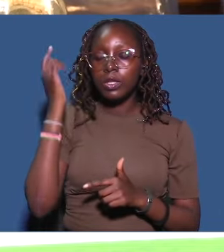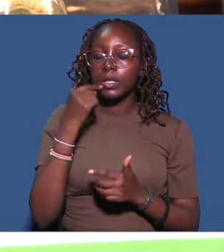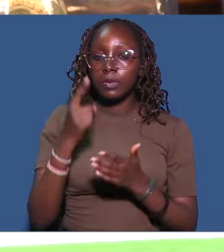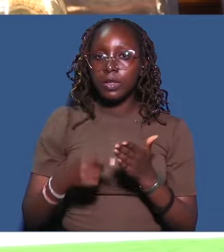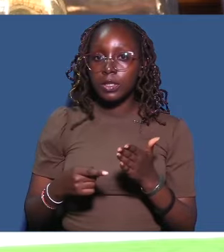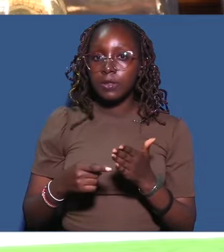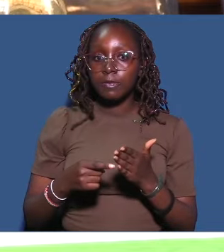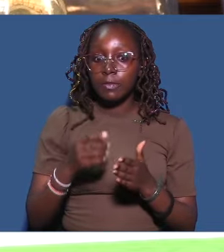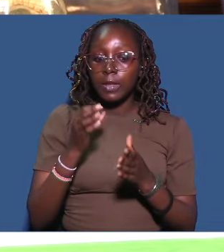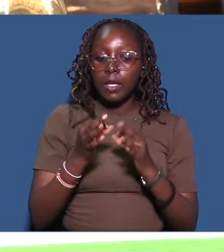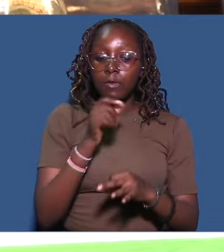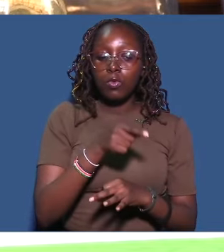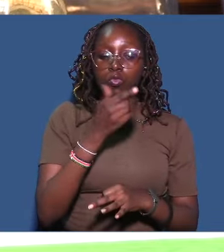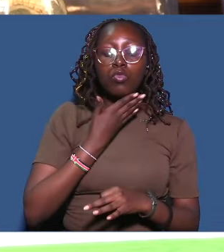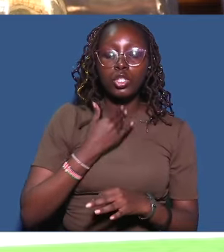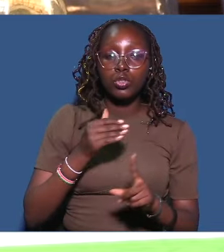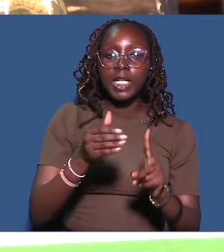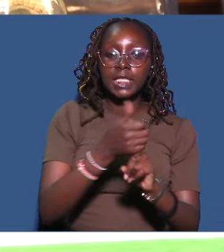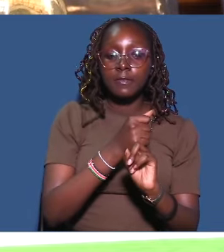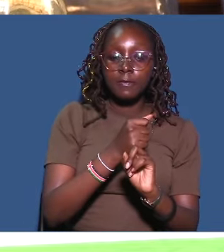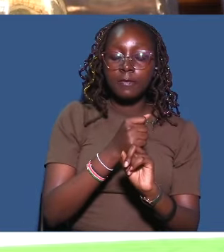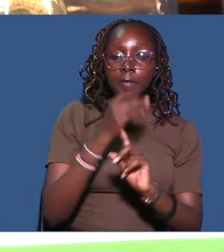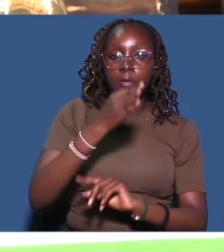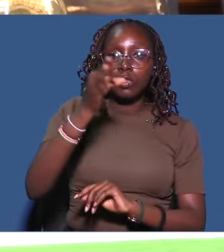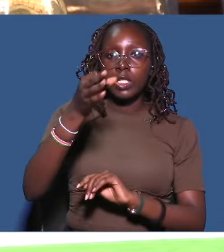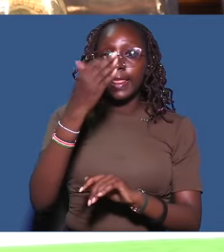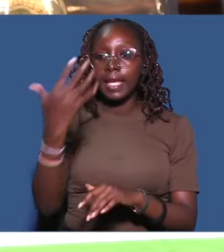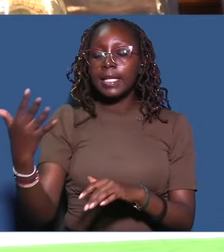to achieve further what you desire is to